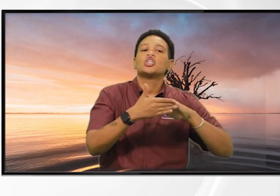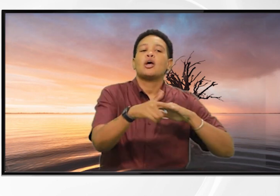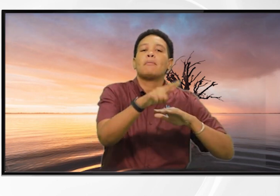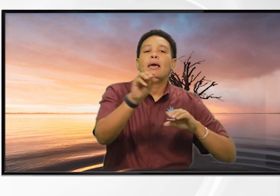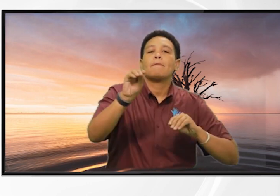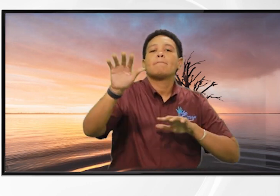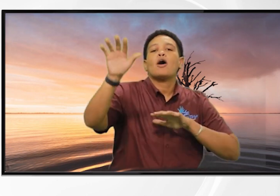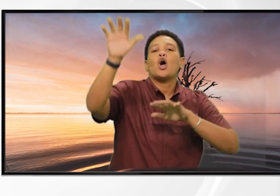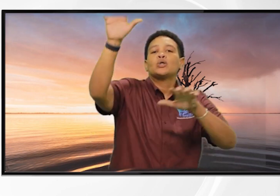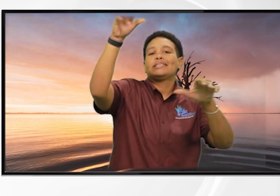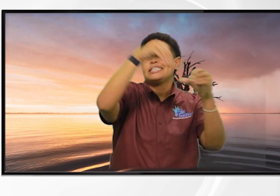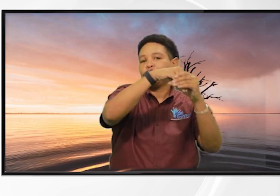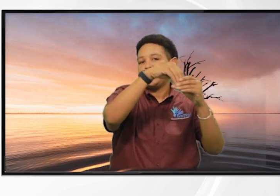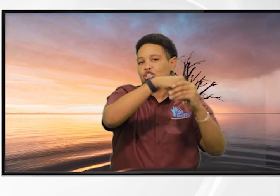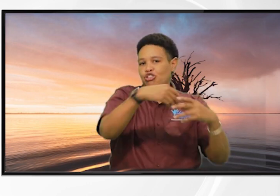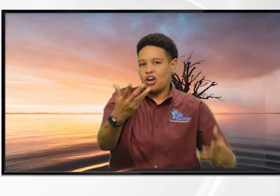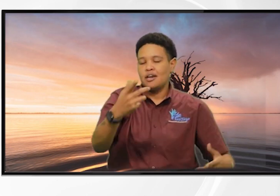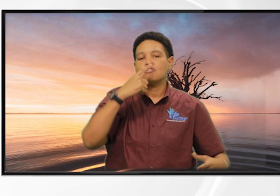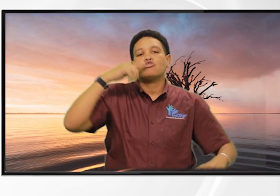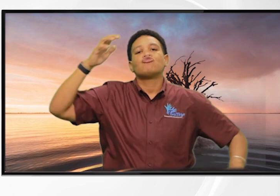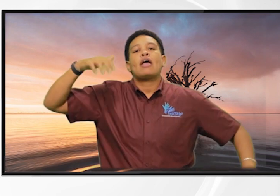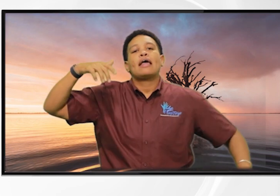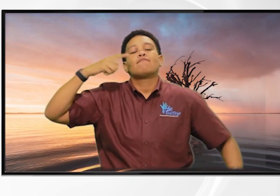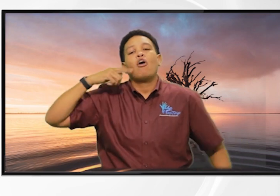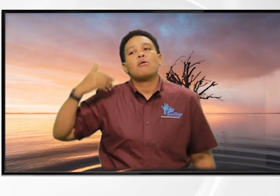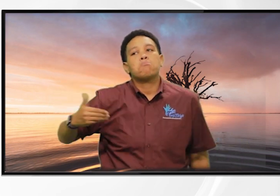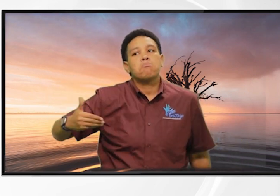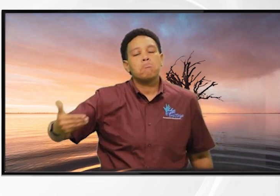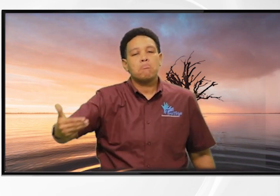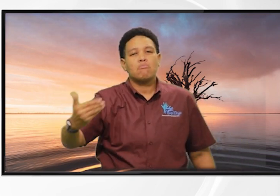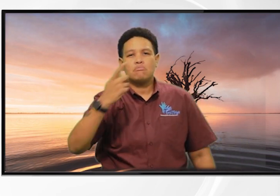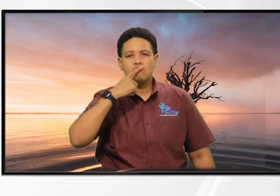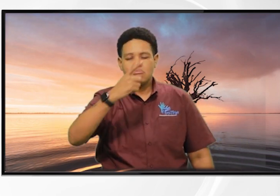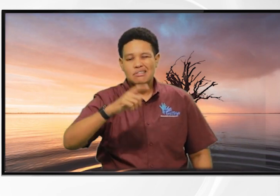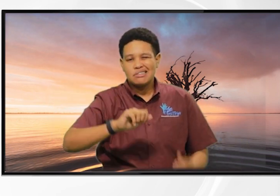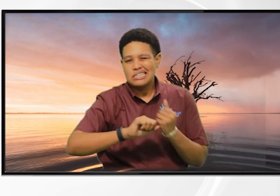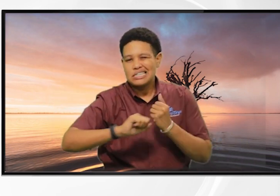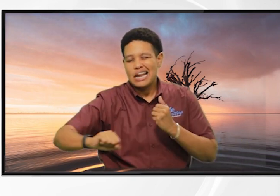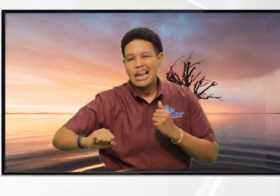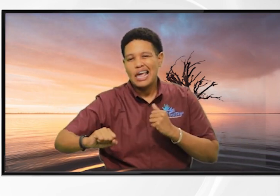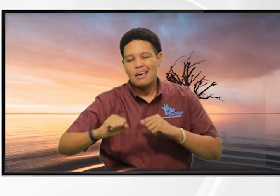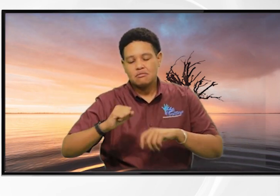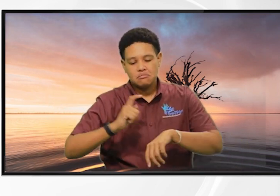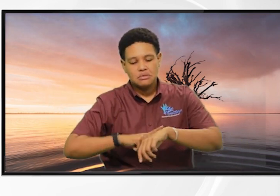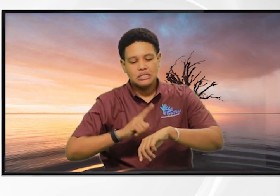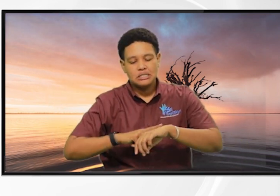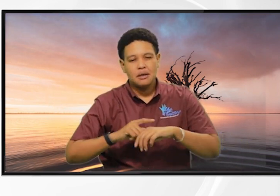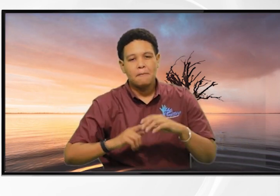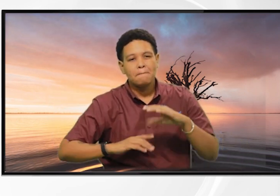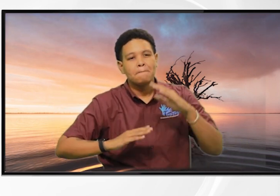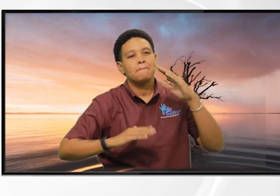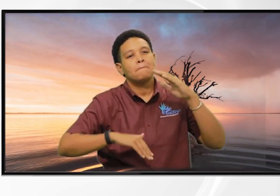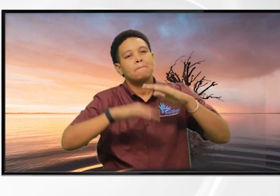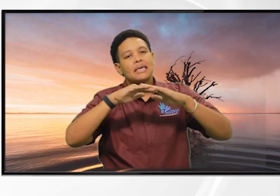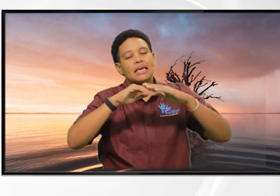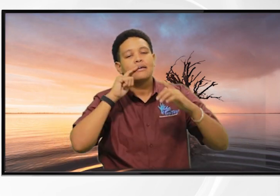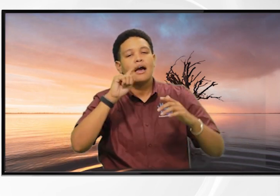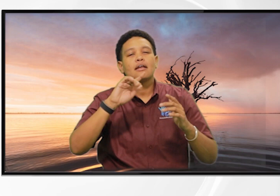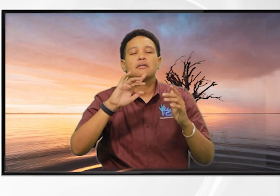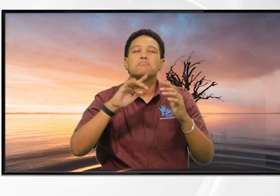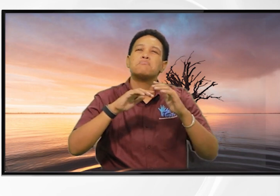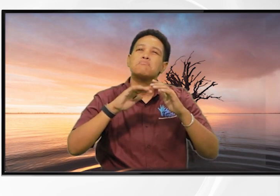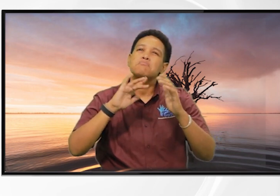description that largely encompasses Jamaica's mountainous interior, rainfall pattern. The late season peak